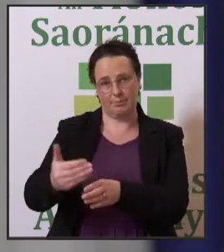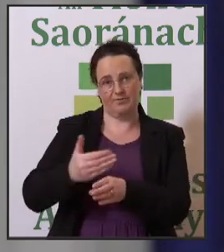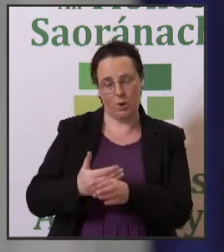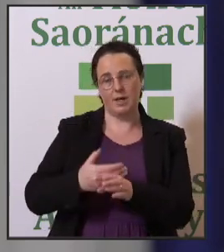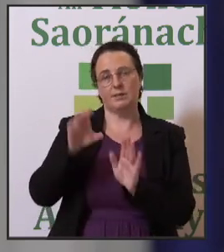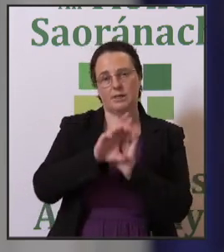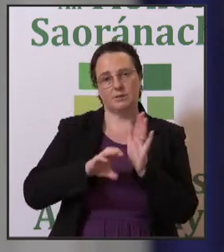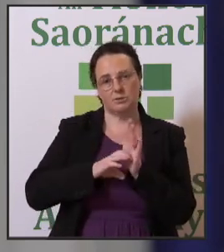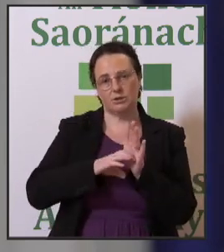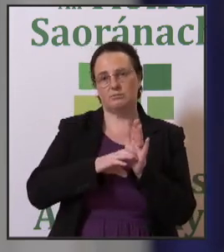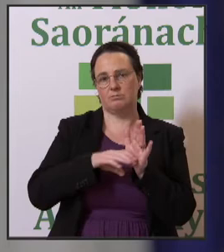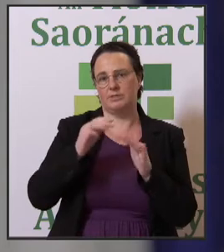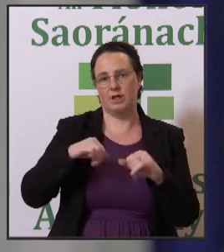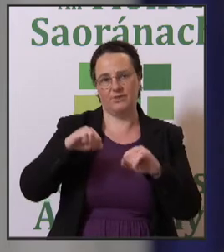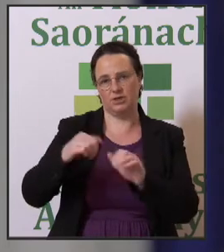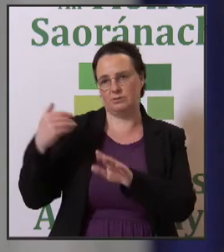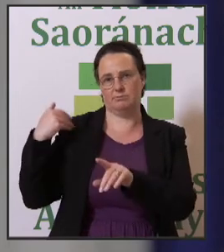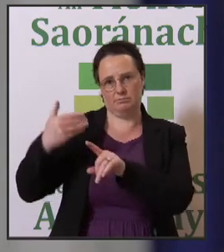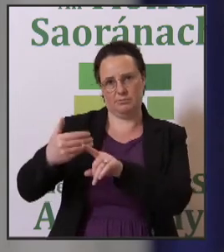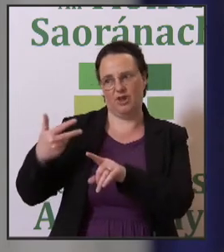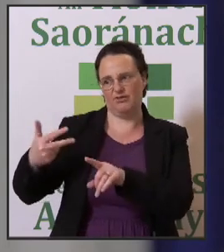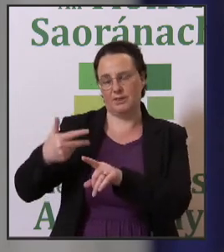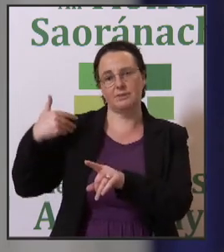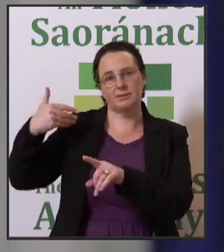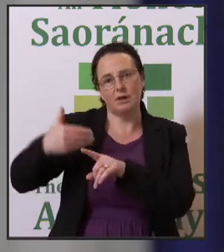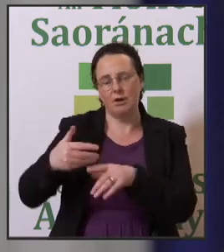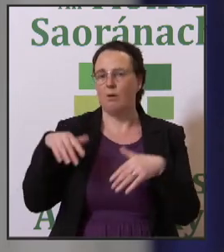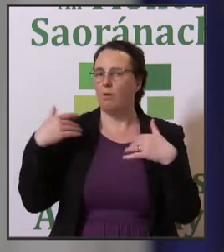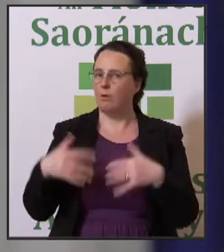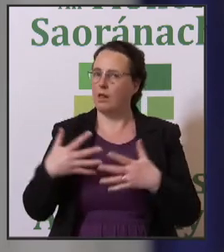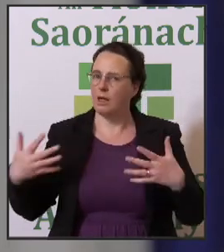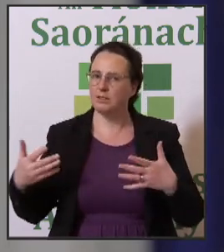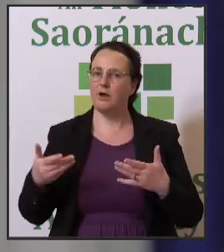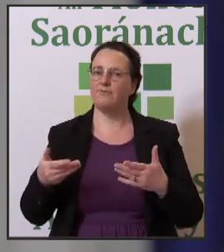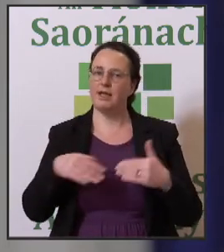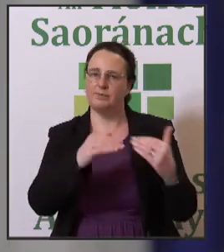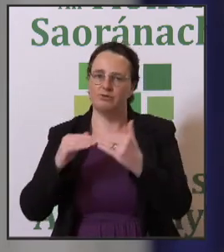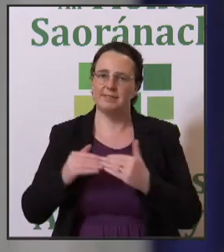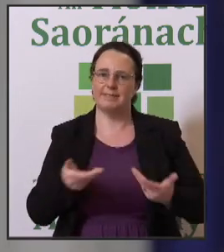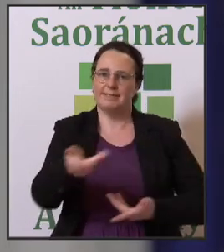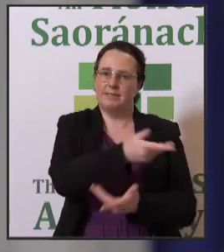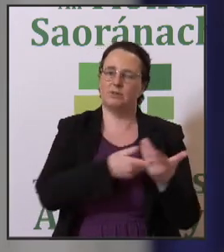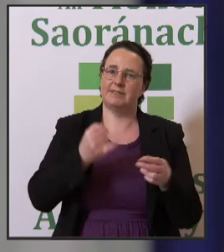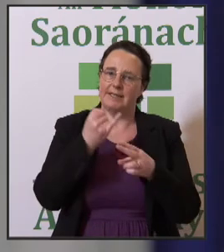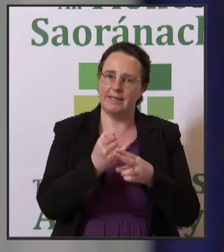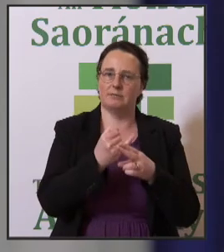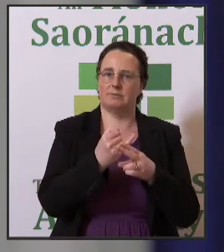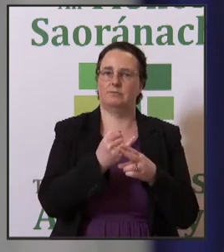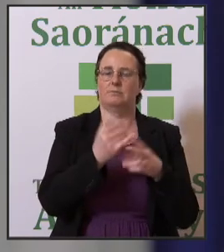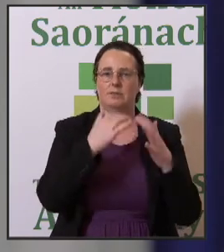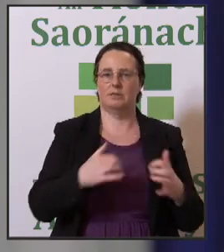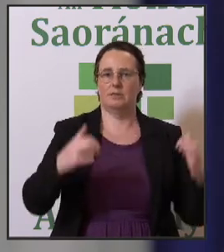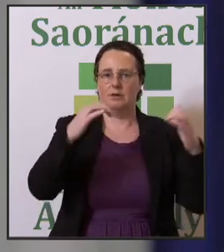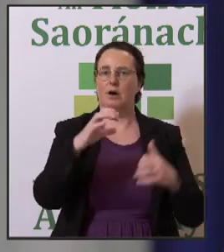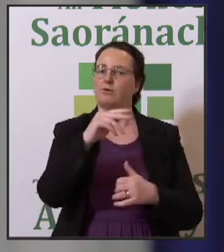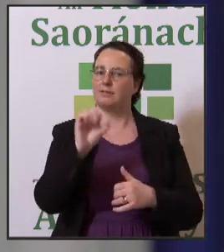each contributed enormously to the democratic discourse that took place within the Oireachtas and played a vital role